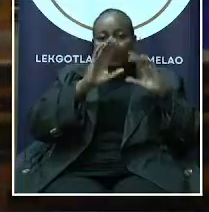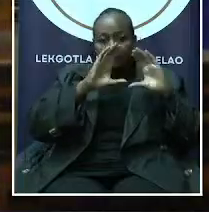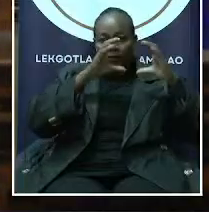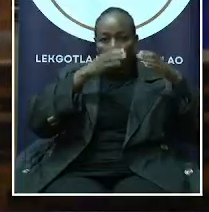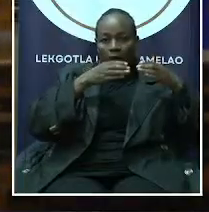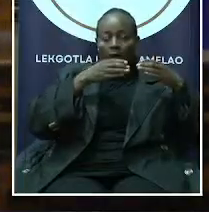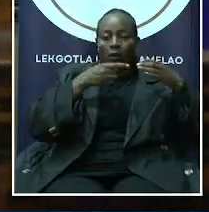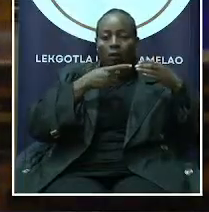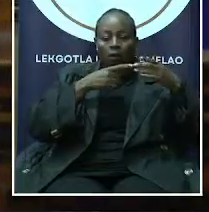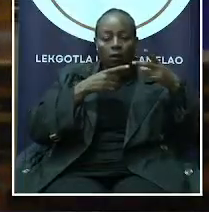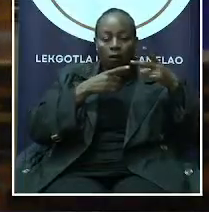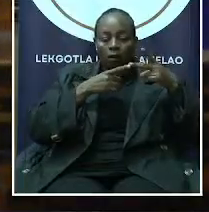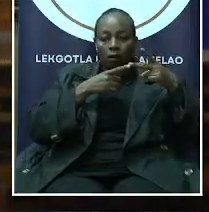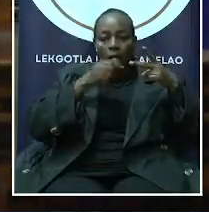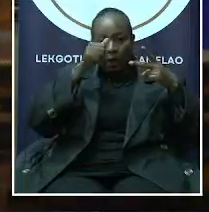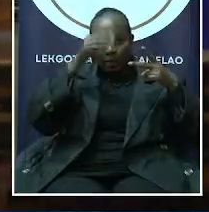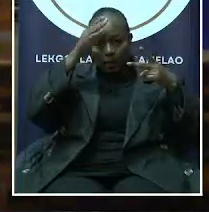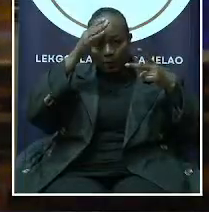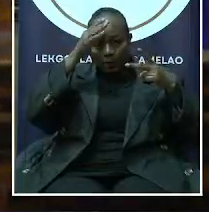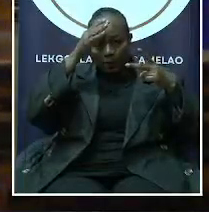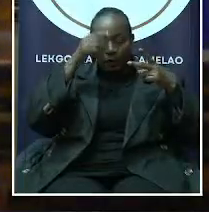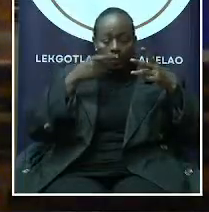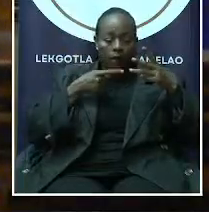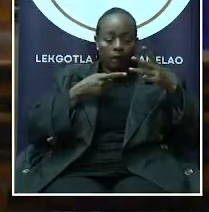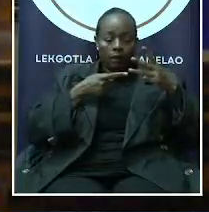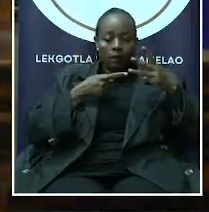we already have from academic.